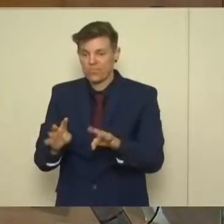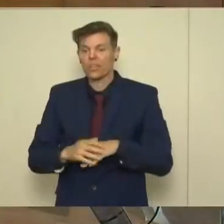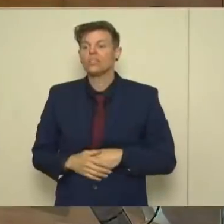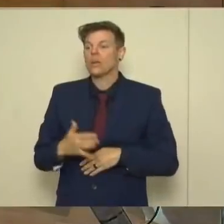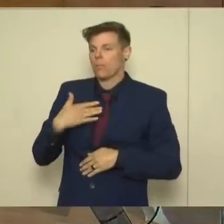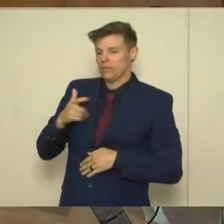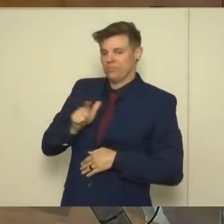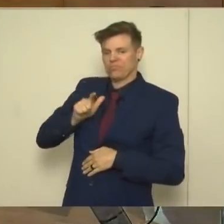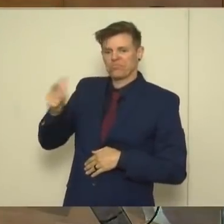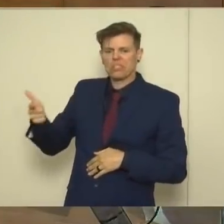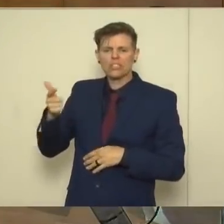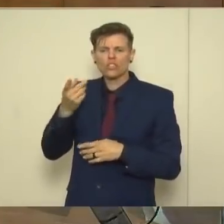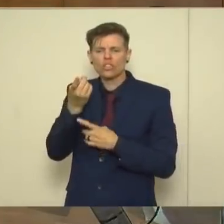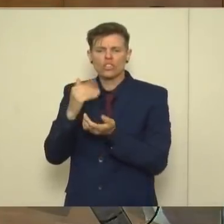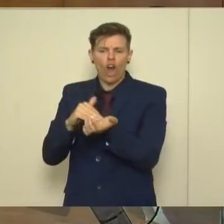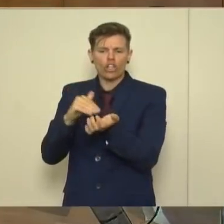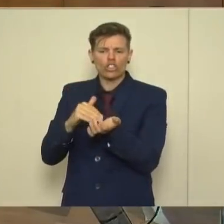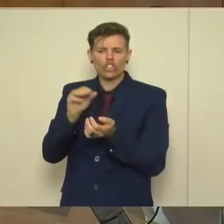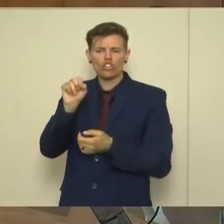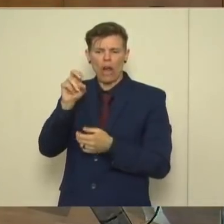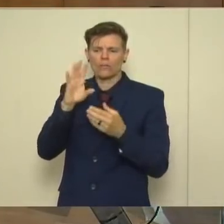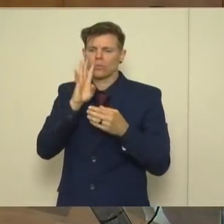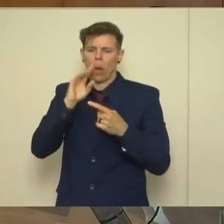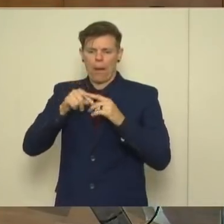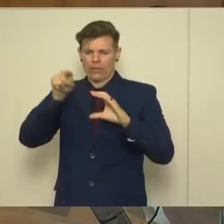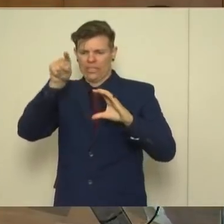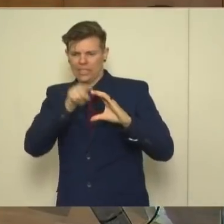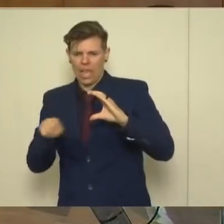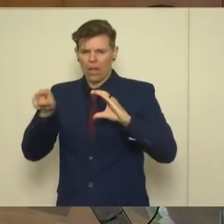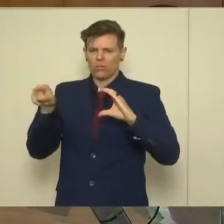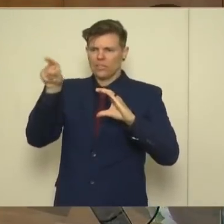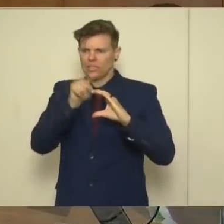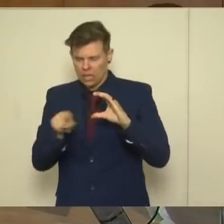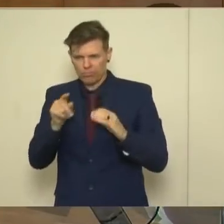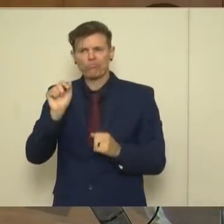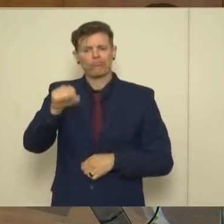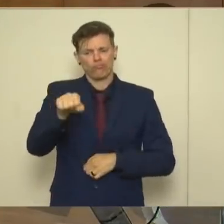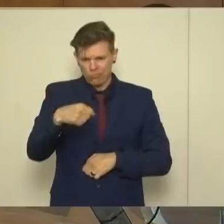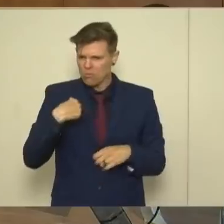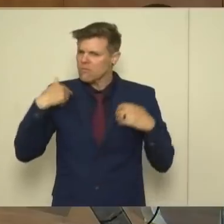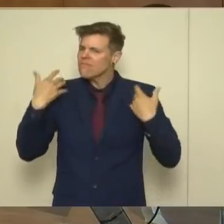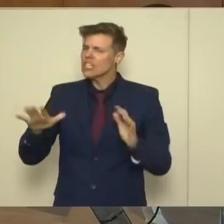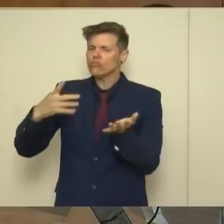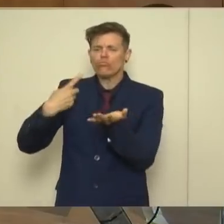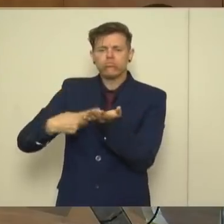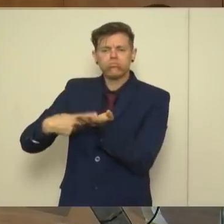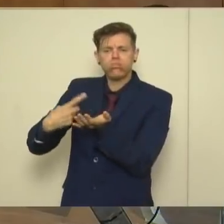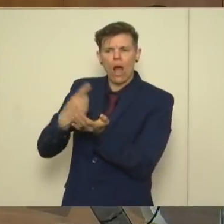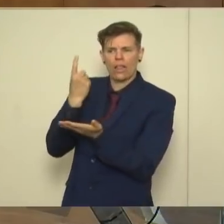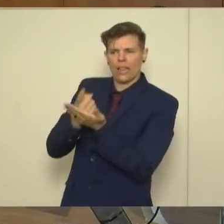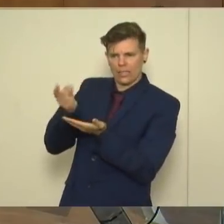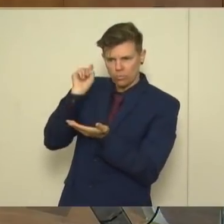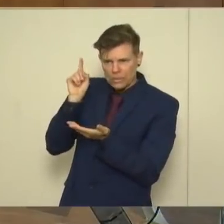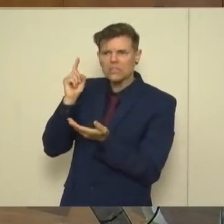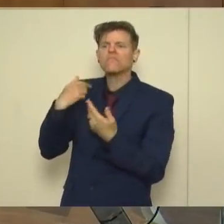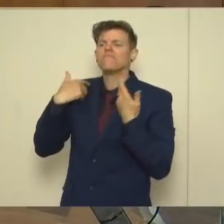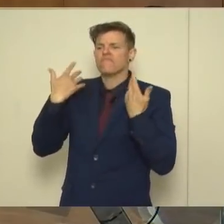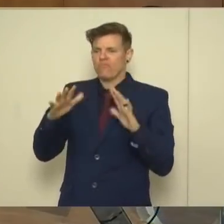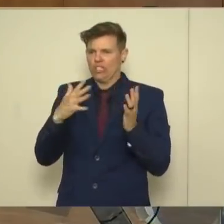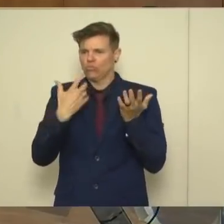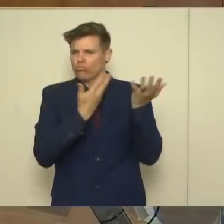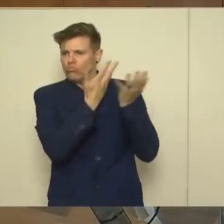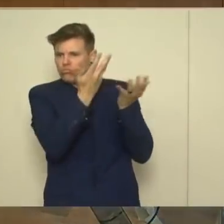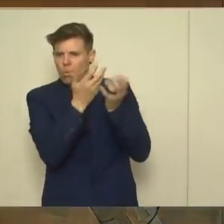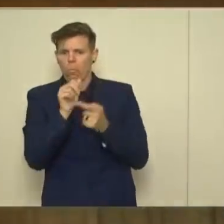Yeah, that came up last week. Thank you, Governor. And I was in conversations with the folks over at Tricor and our